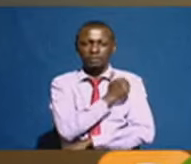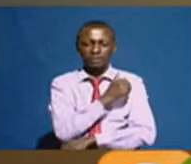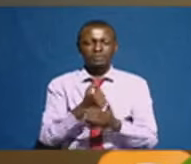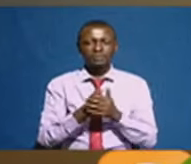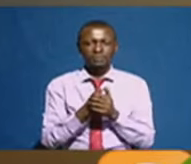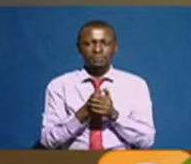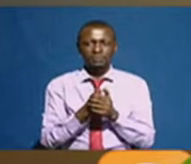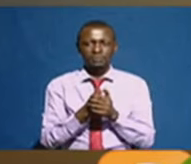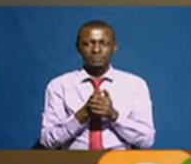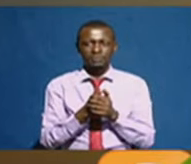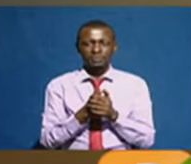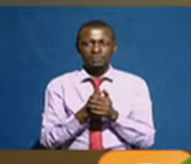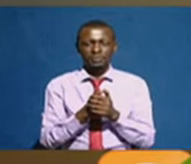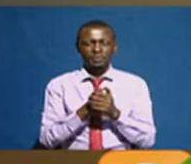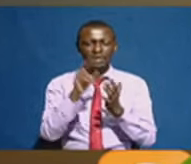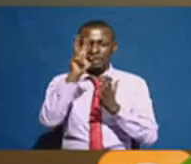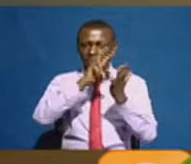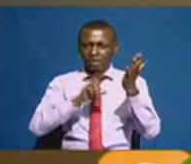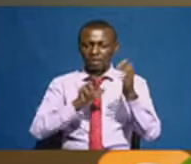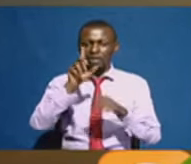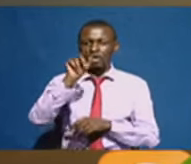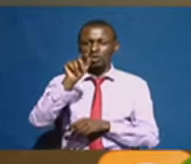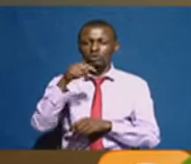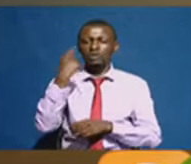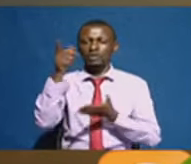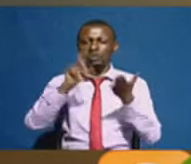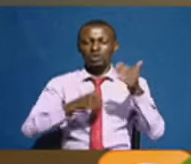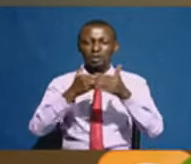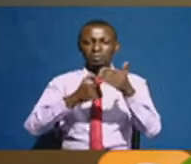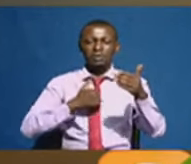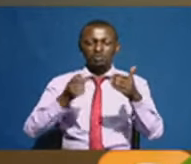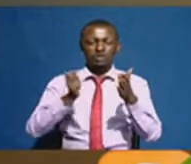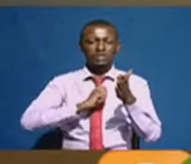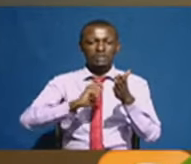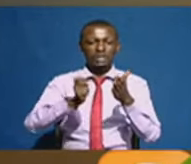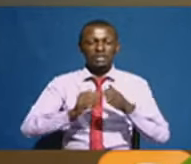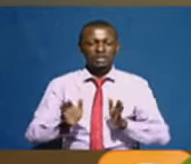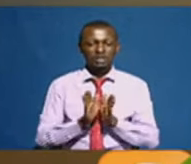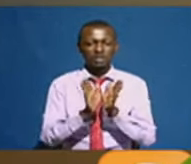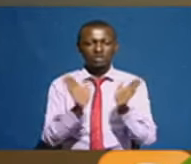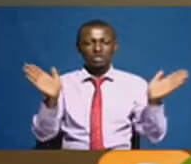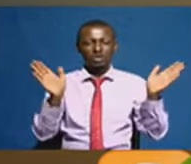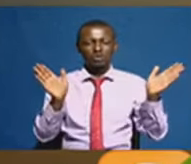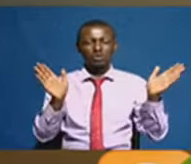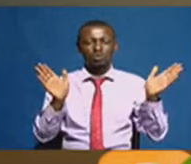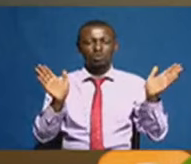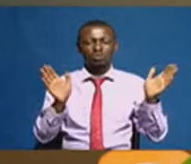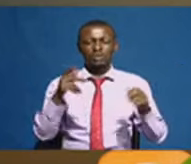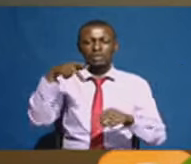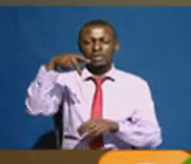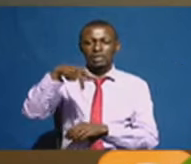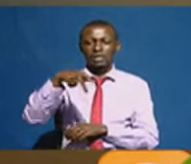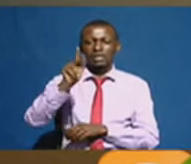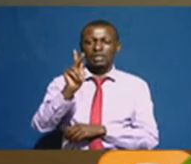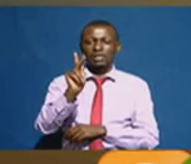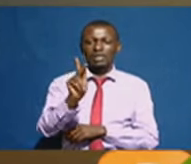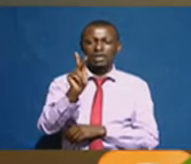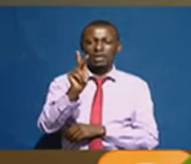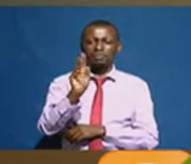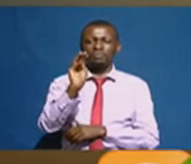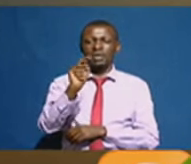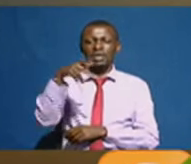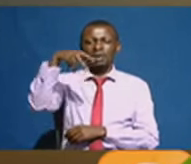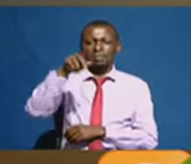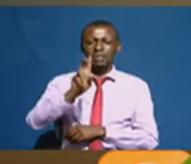want to read a tweet by Chimbanzi Mwachonda. Remember, he was a former Secretary General of KMPDU, and he says, from experience, one needs a very high degree of